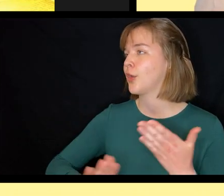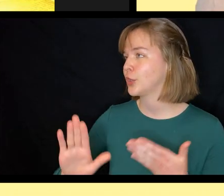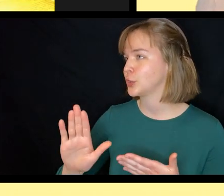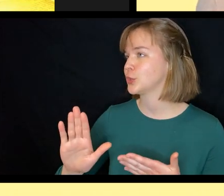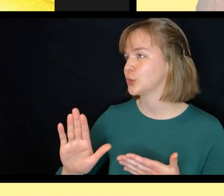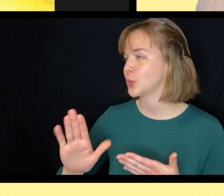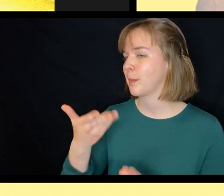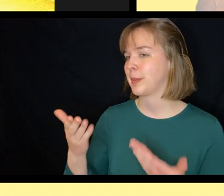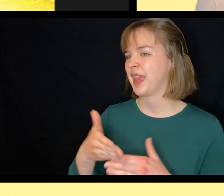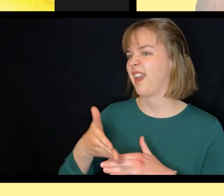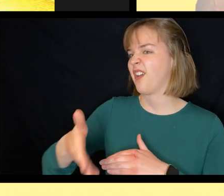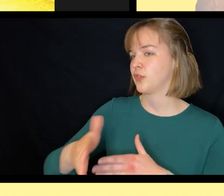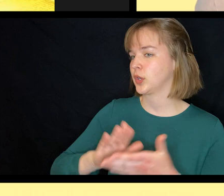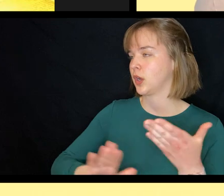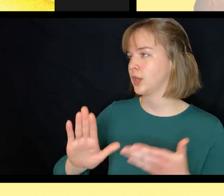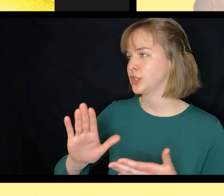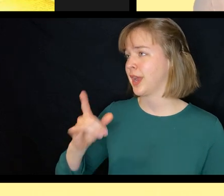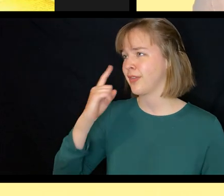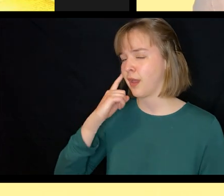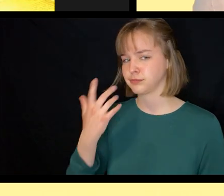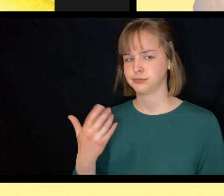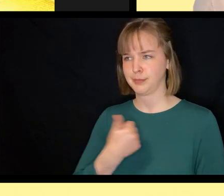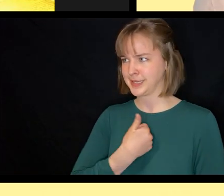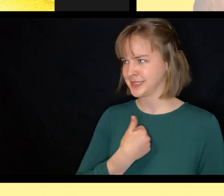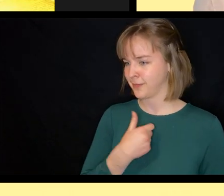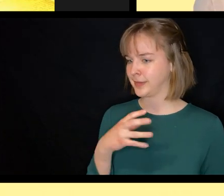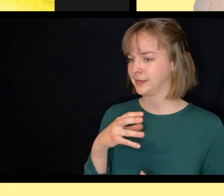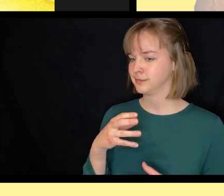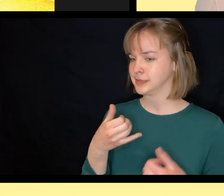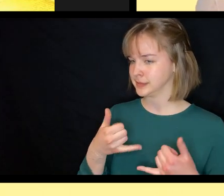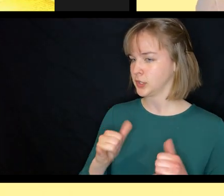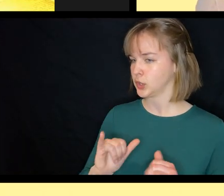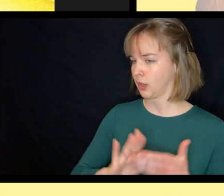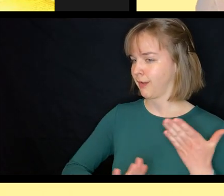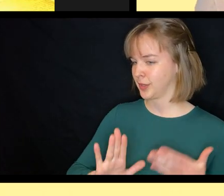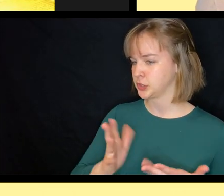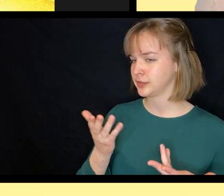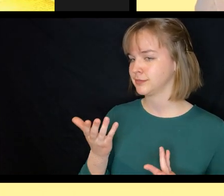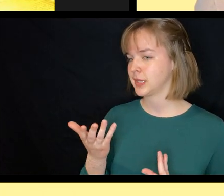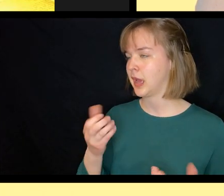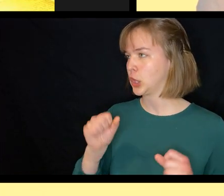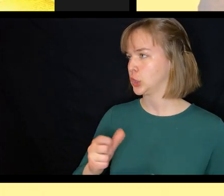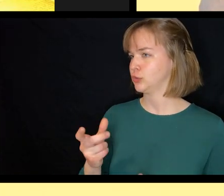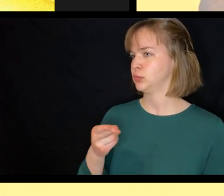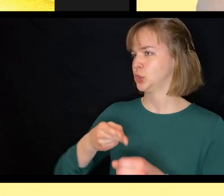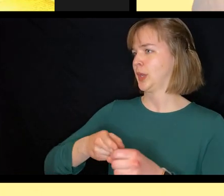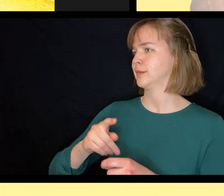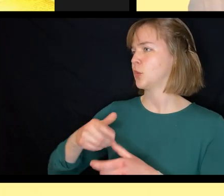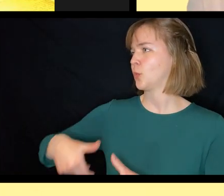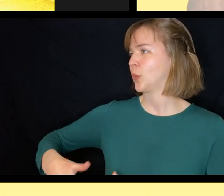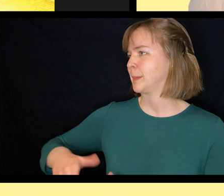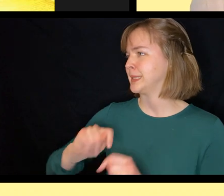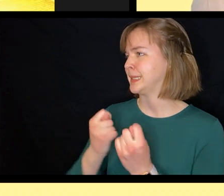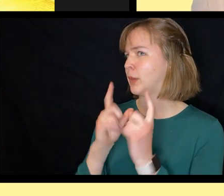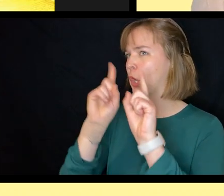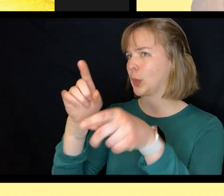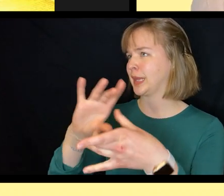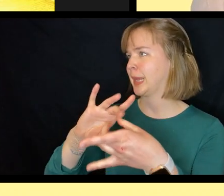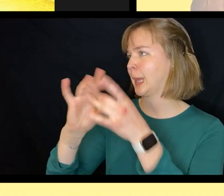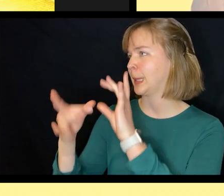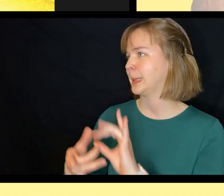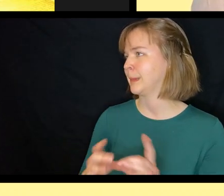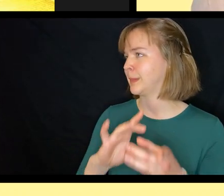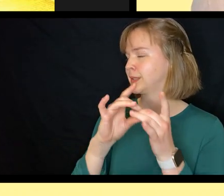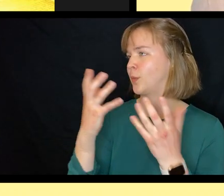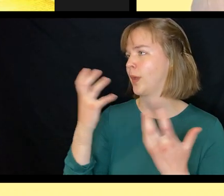college or even after college. And I was like, Interesting. that's crazy. Like it's not too late. I could do that. But Yeah.